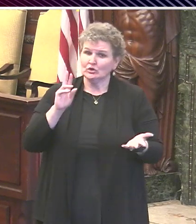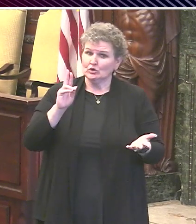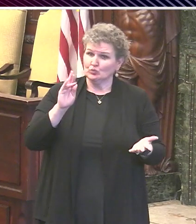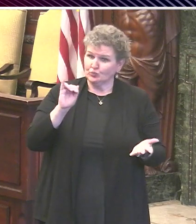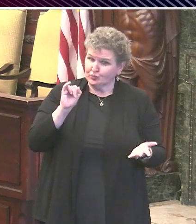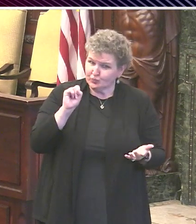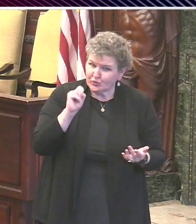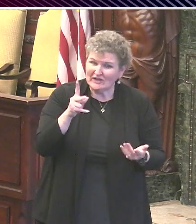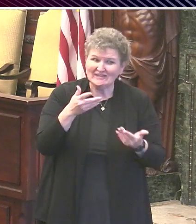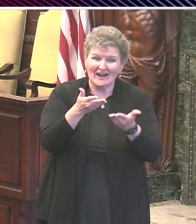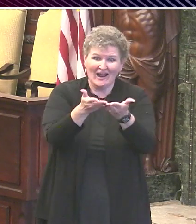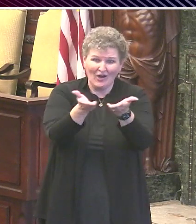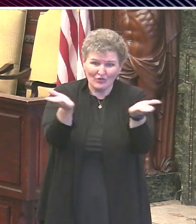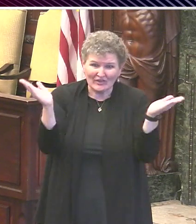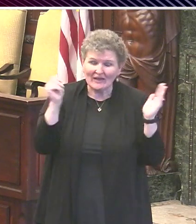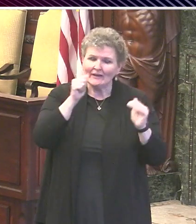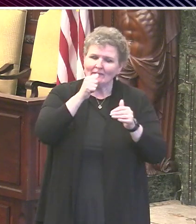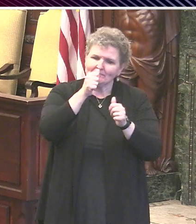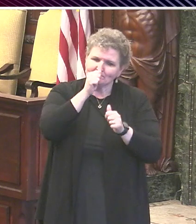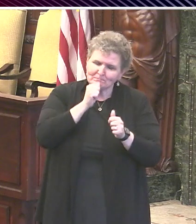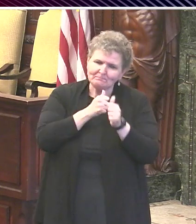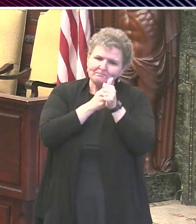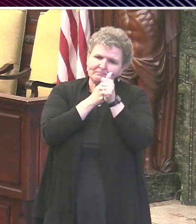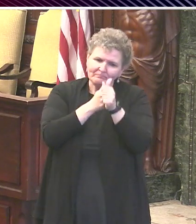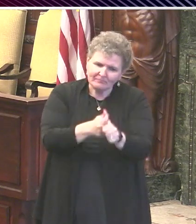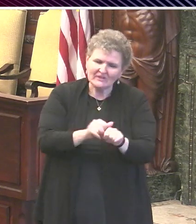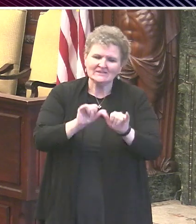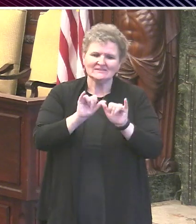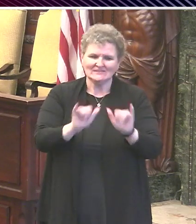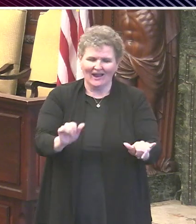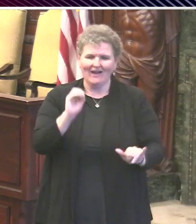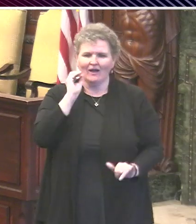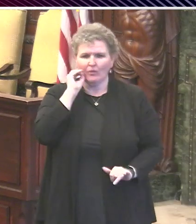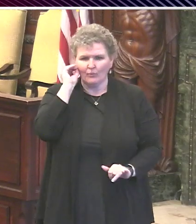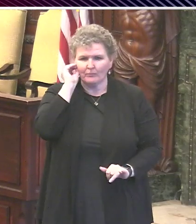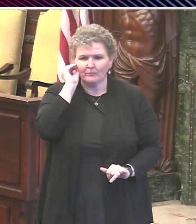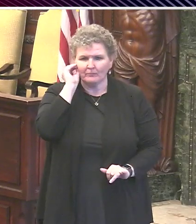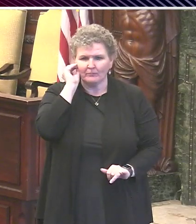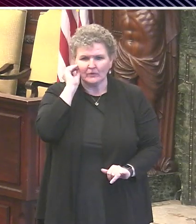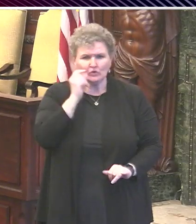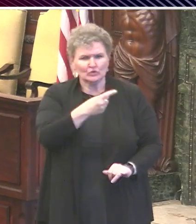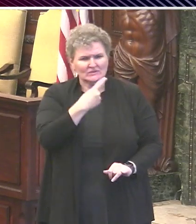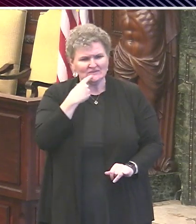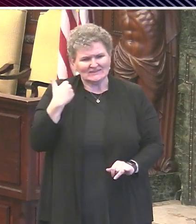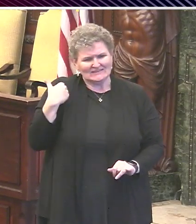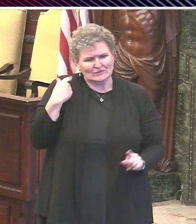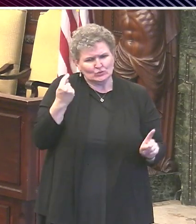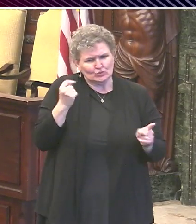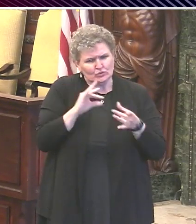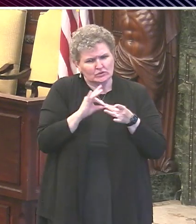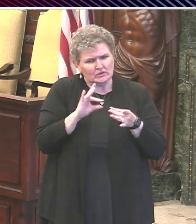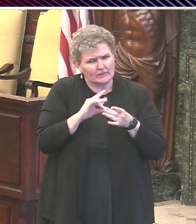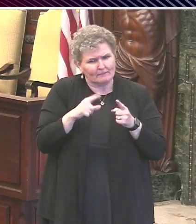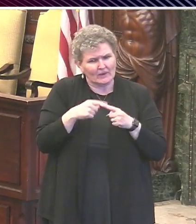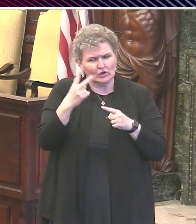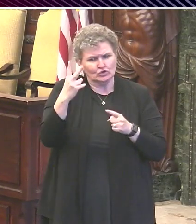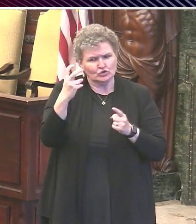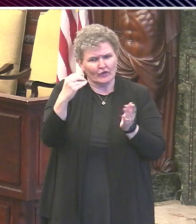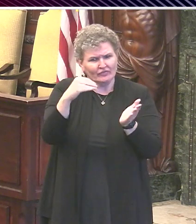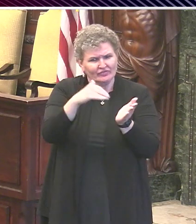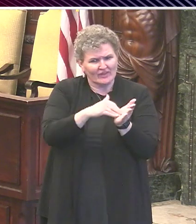in the short term. You said on Tuesday that fewer than 200,000 total Philadelphians had